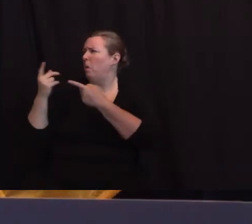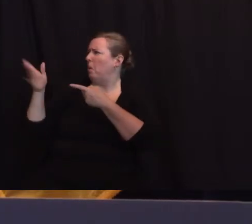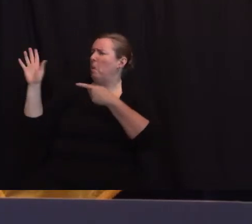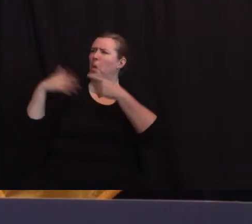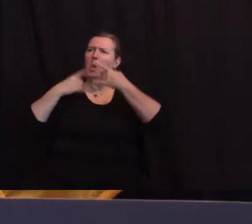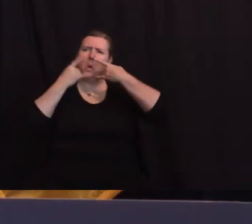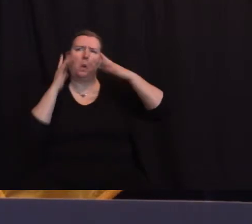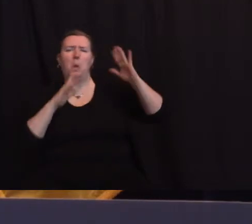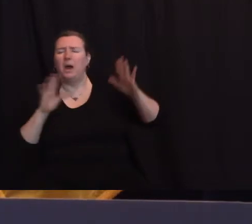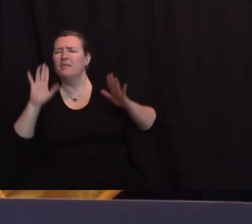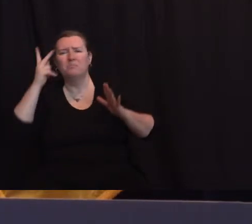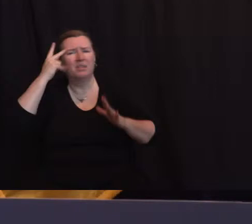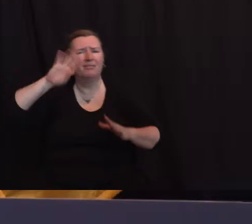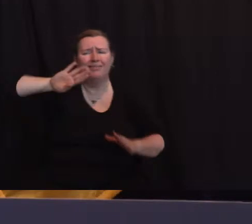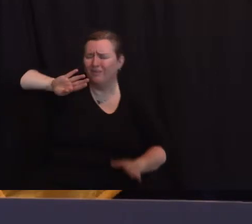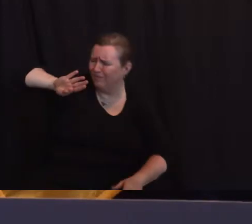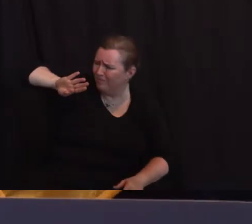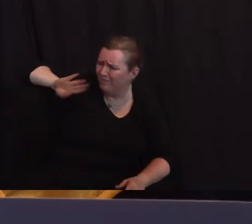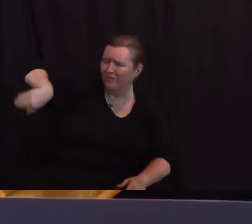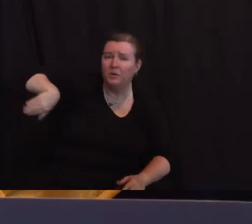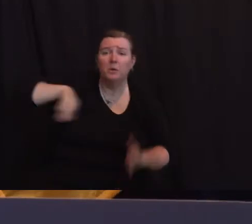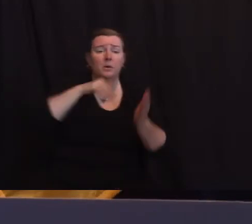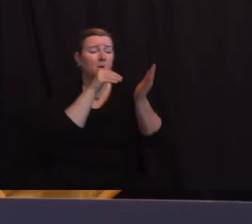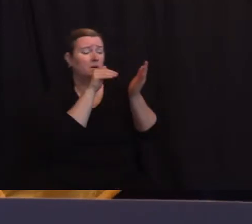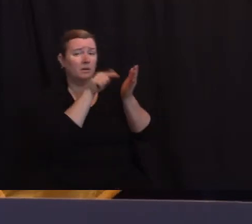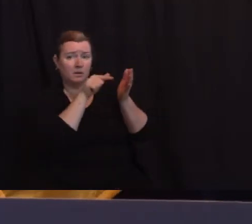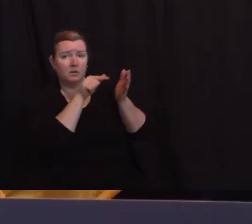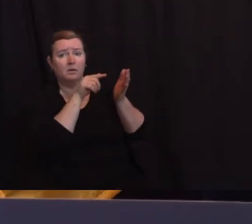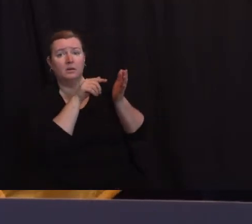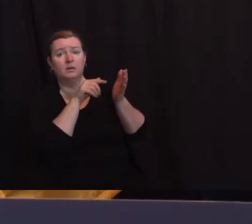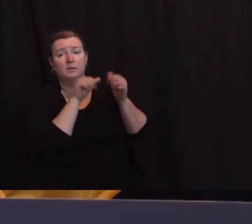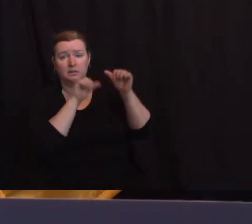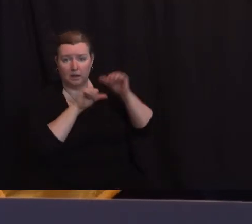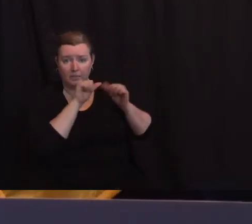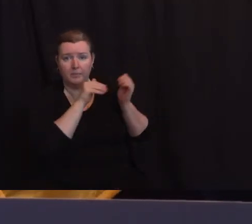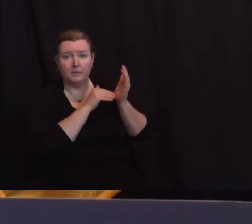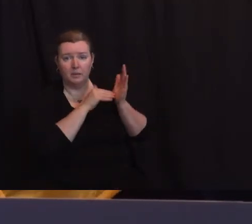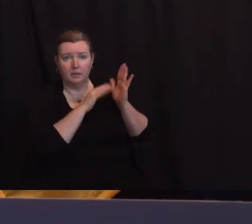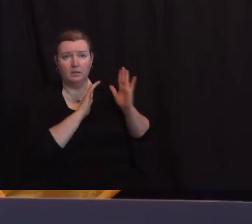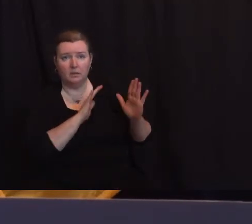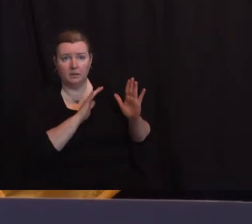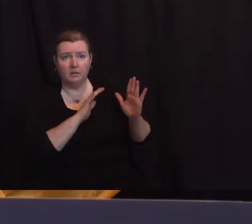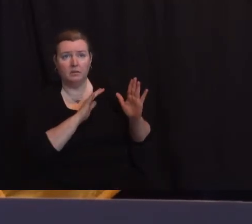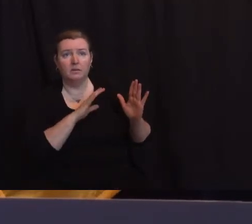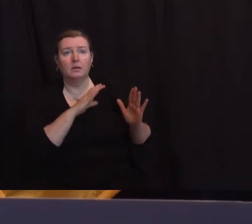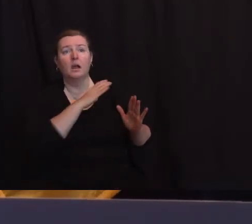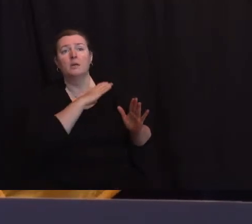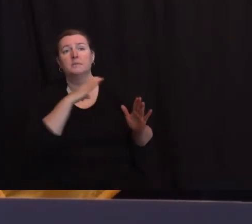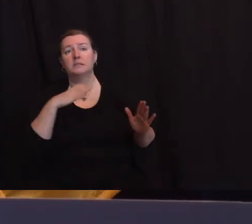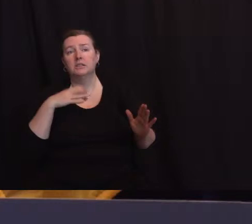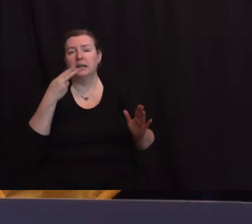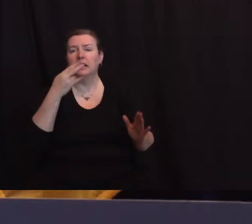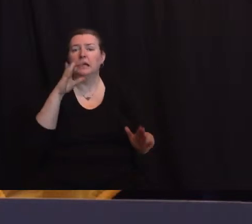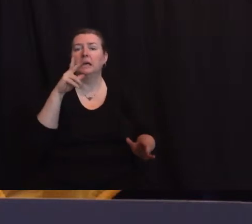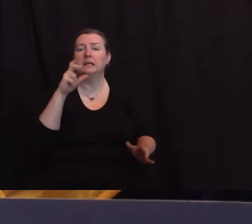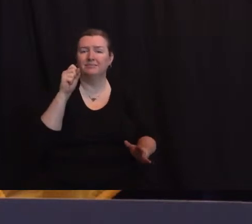of it. I assume, because Commissioner Hicks submitted his resignation yesterday, I assume, so that was,